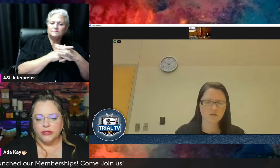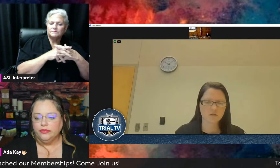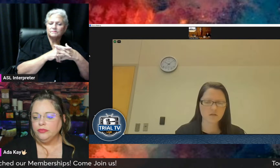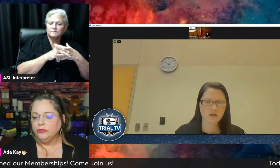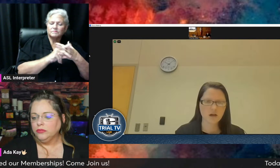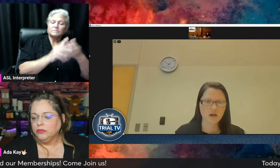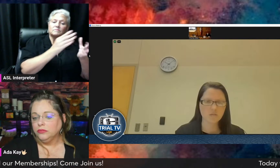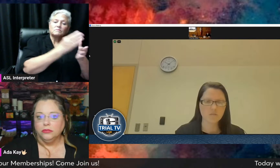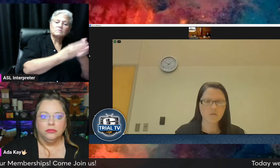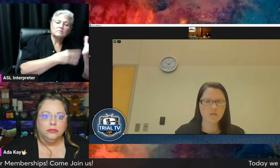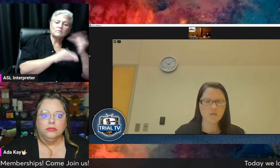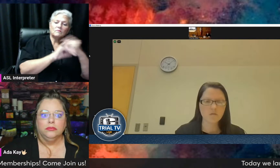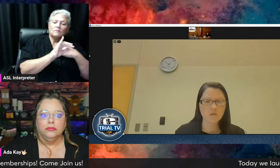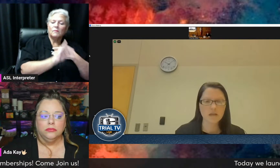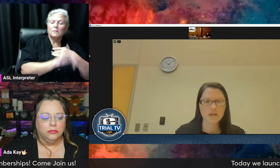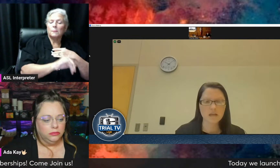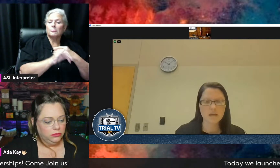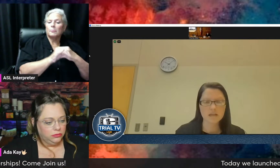not.